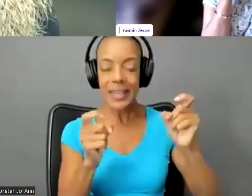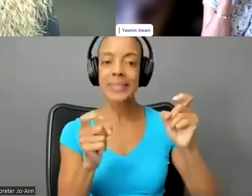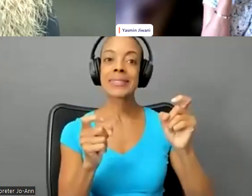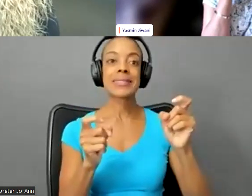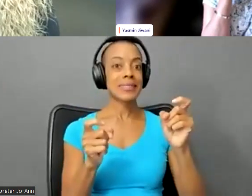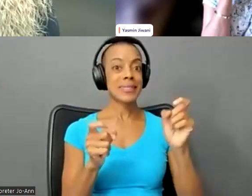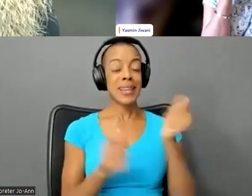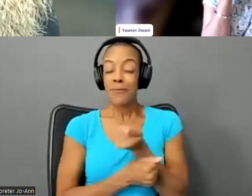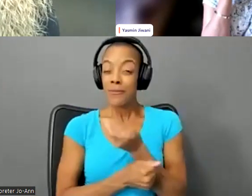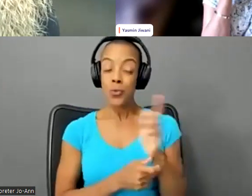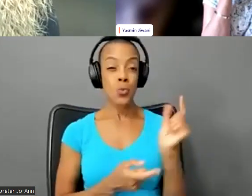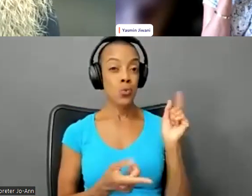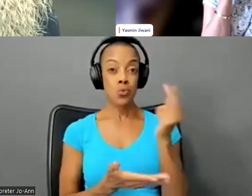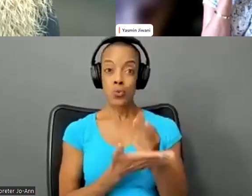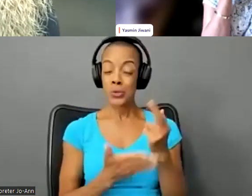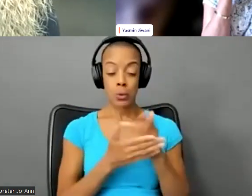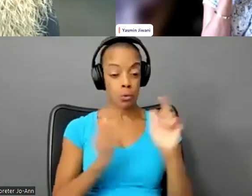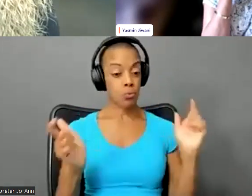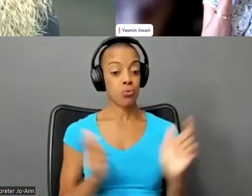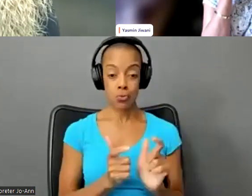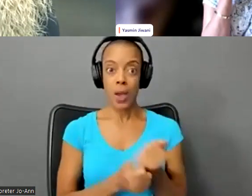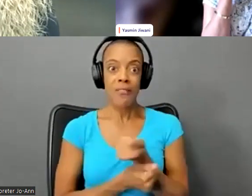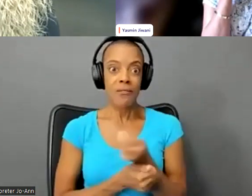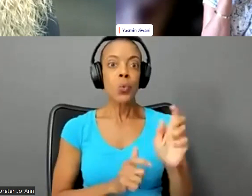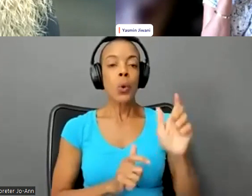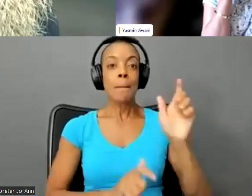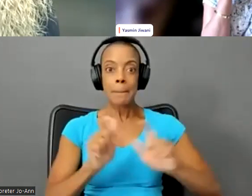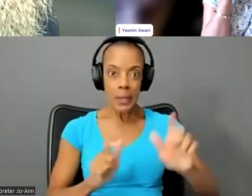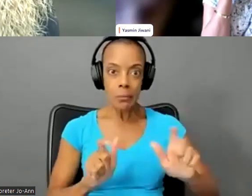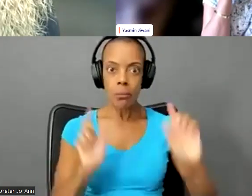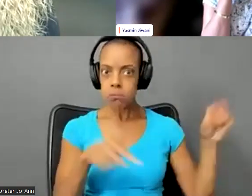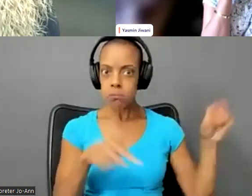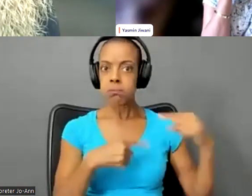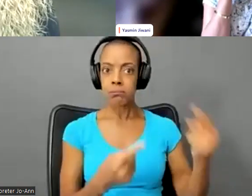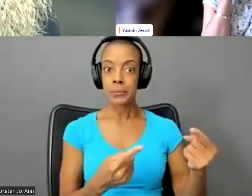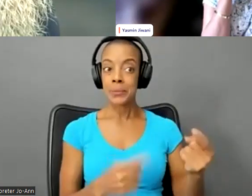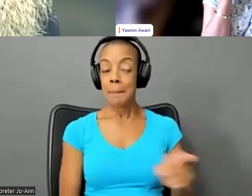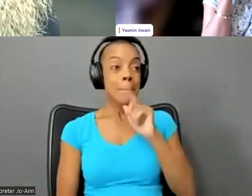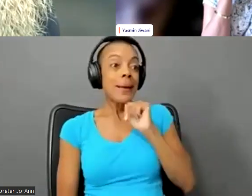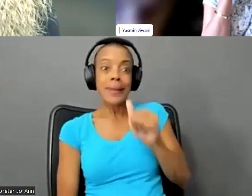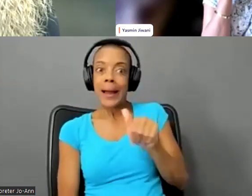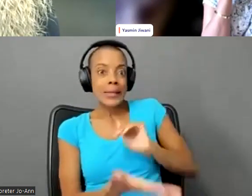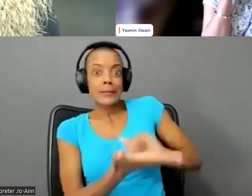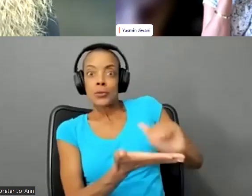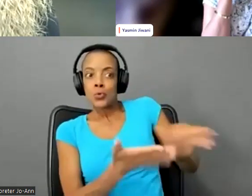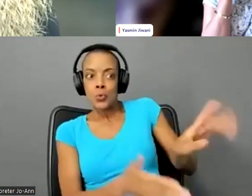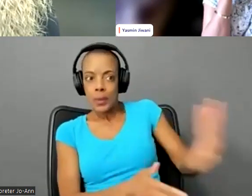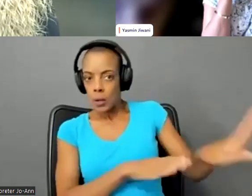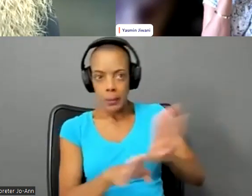they ever were before. And so none of that excuses the kind of bad behavior or